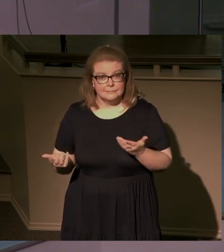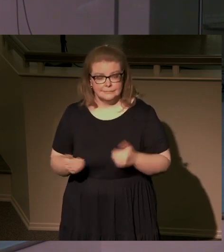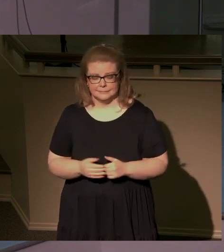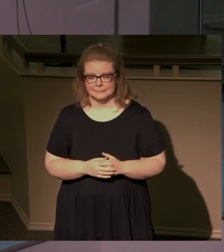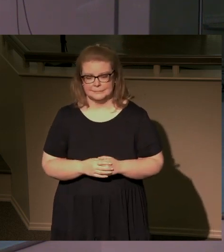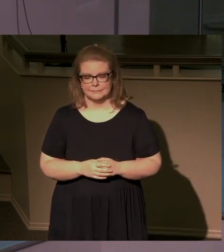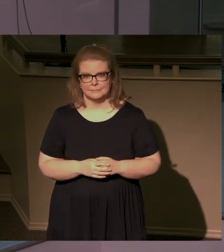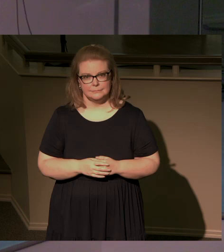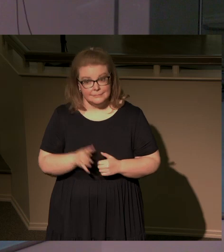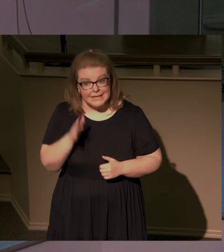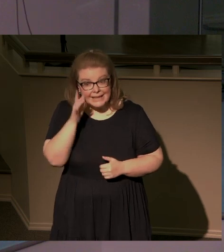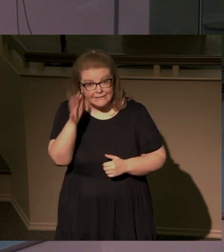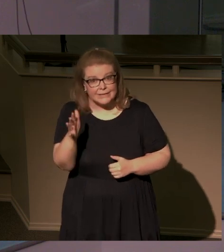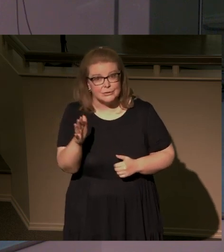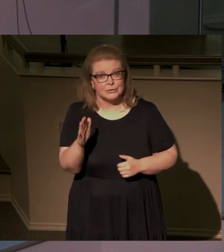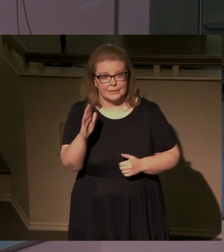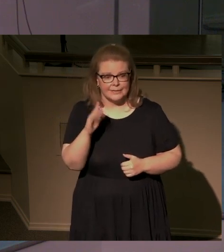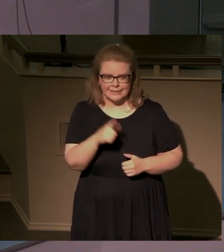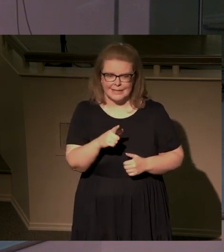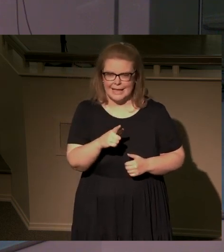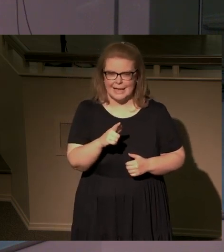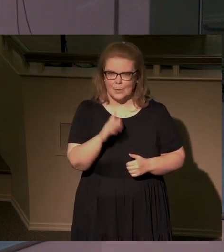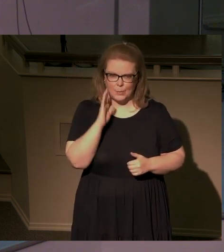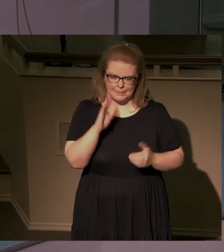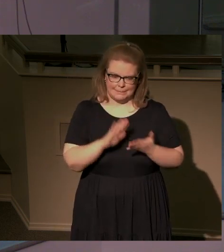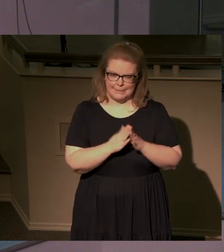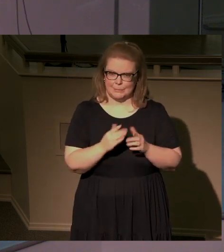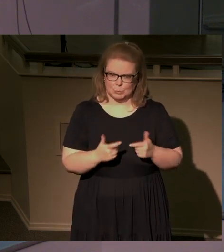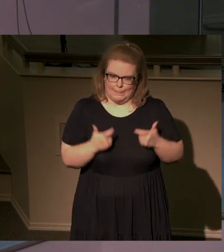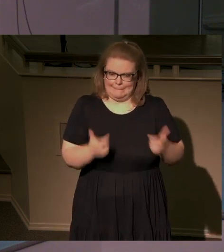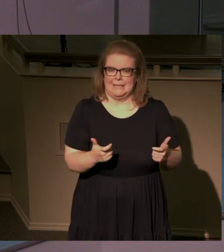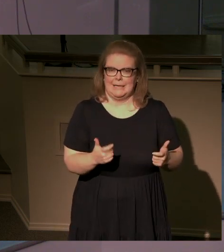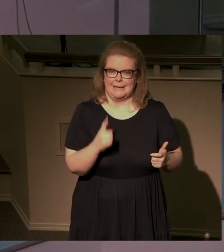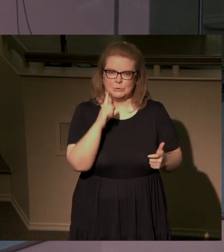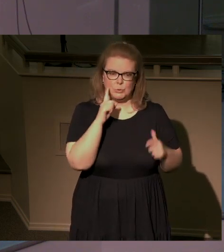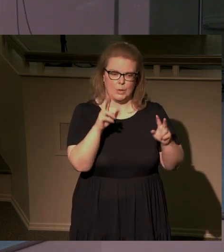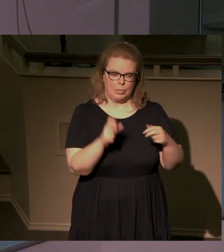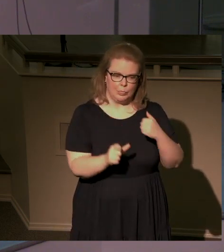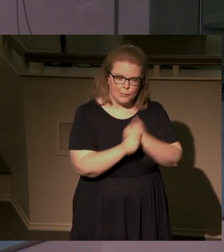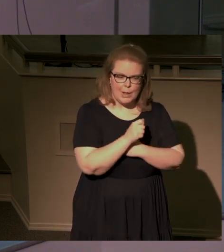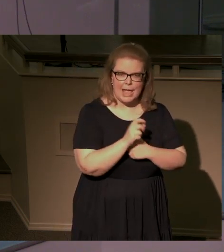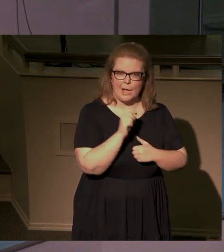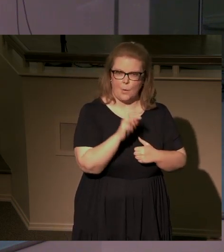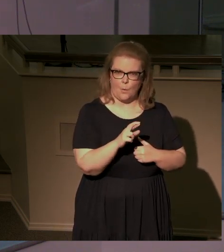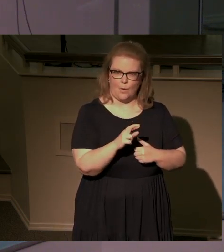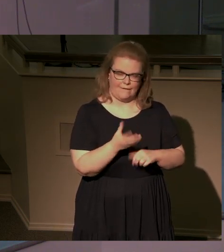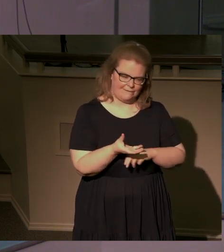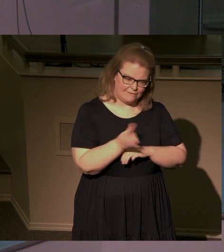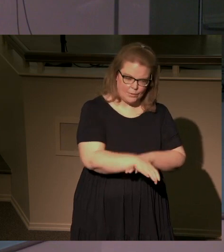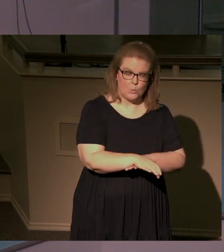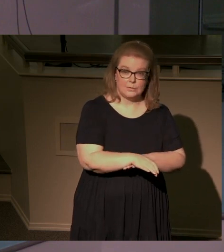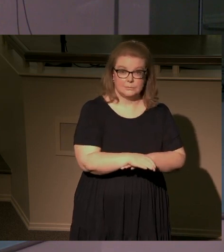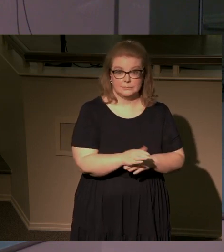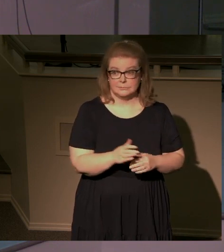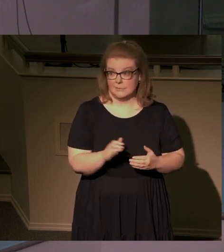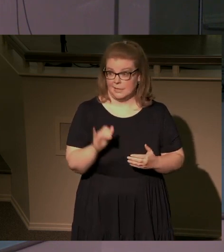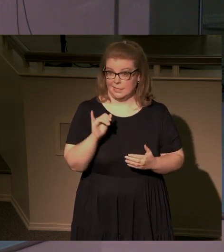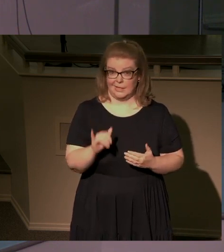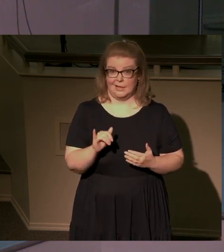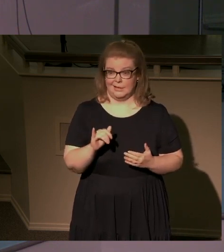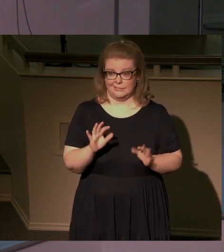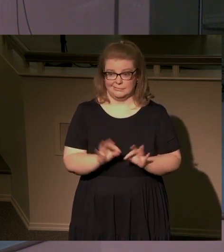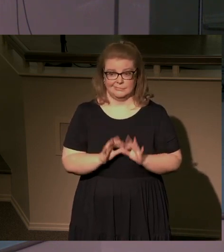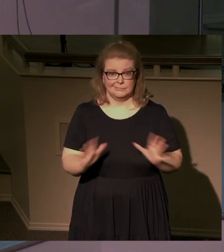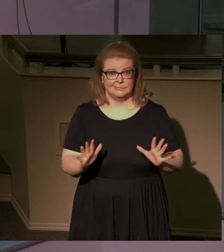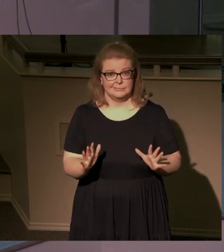They eventually outgrow us, and so our threats and our physical presence no longer matters to the sense